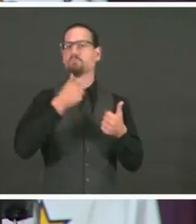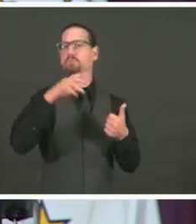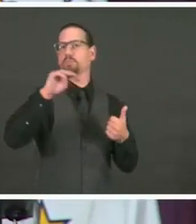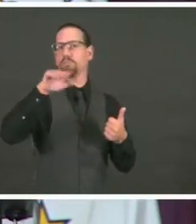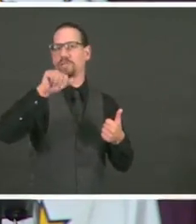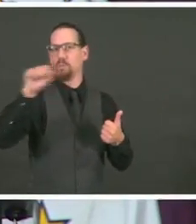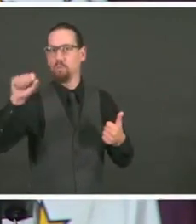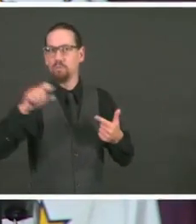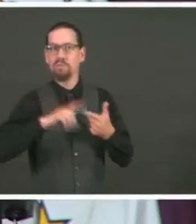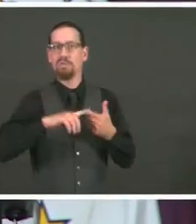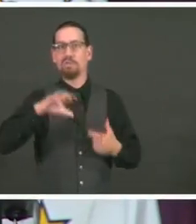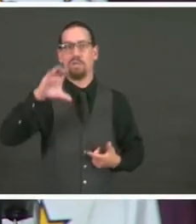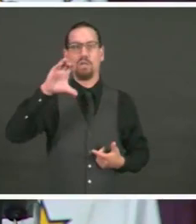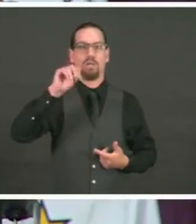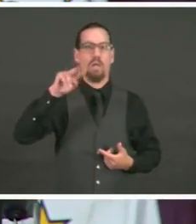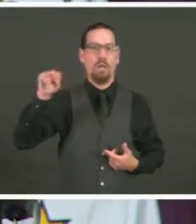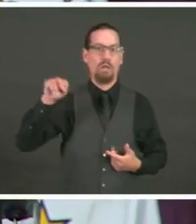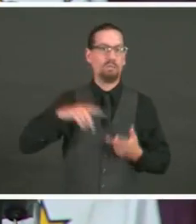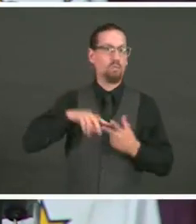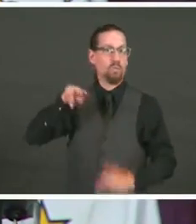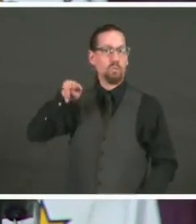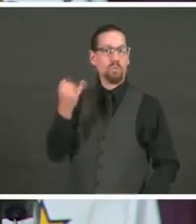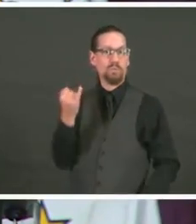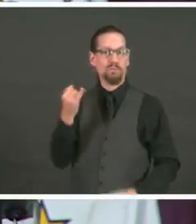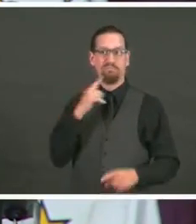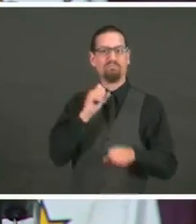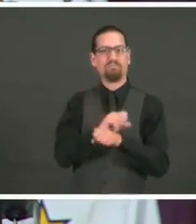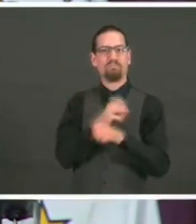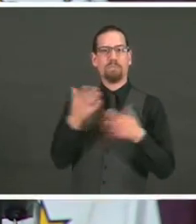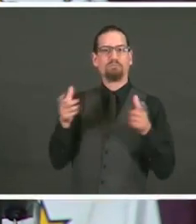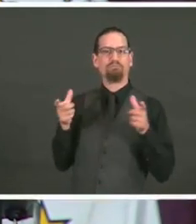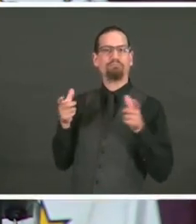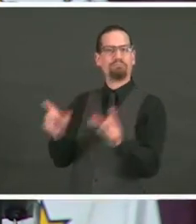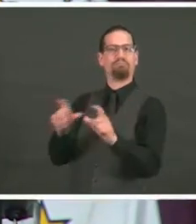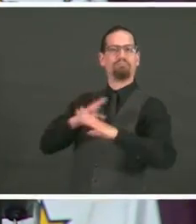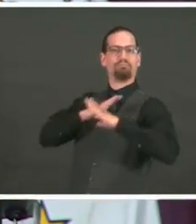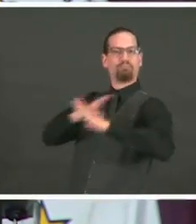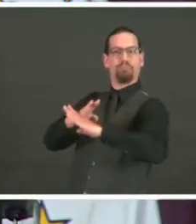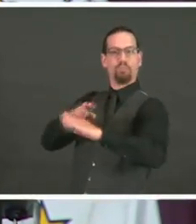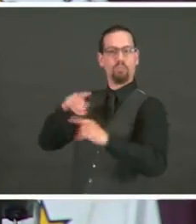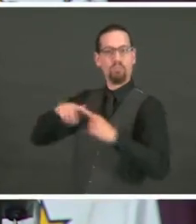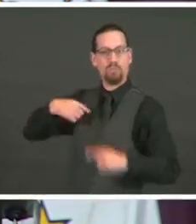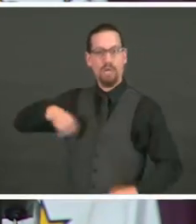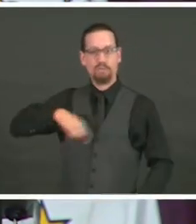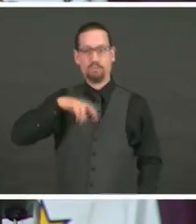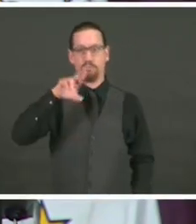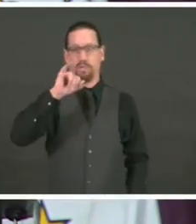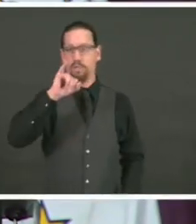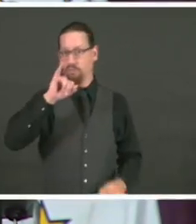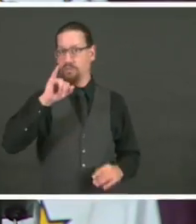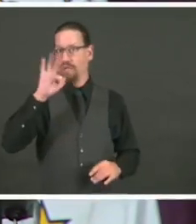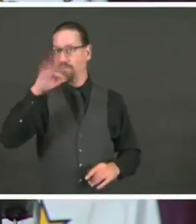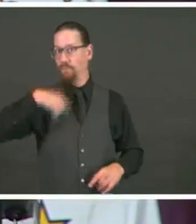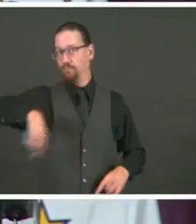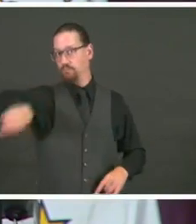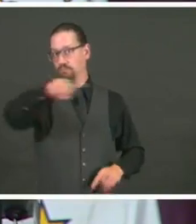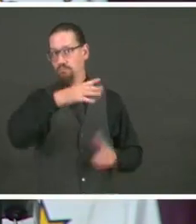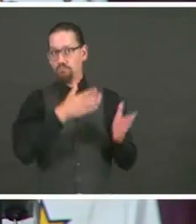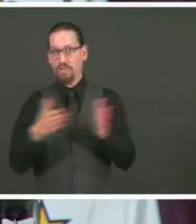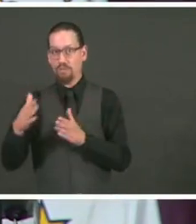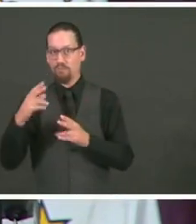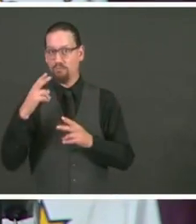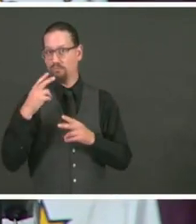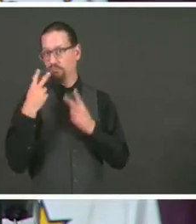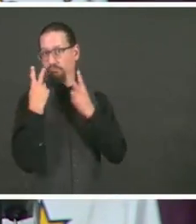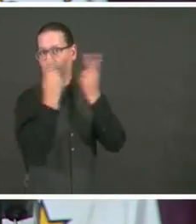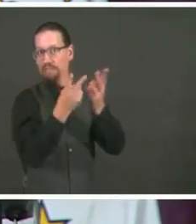I'm sure you've seen this. If you haven't, I'd encourage you to learn more about it if you plan to travel. If you go to Connecticut,